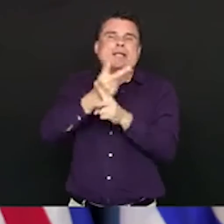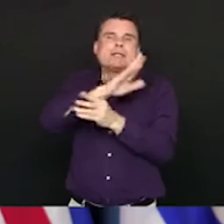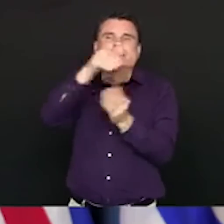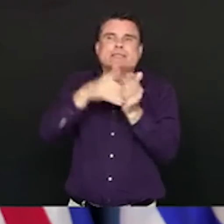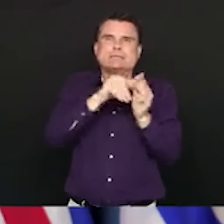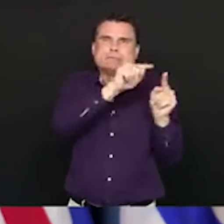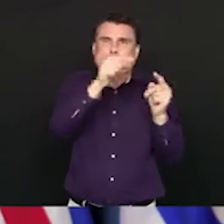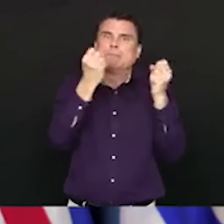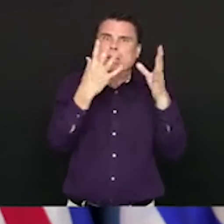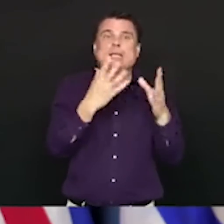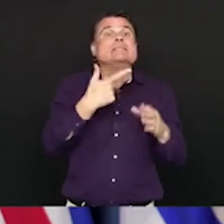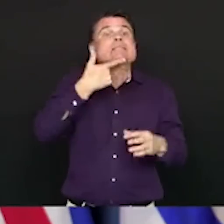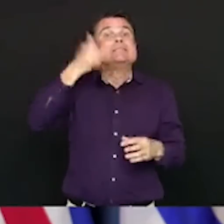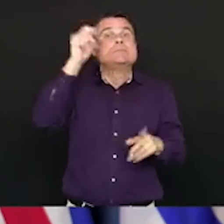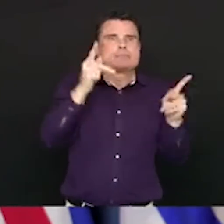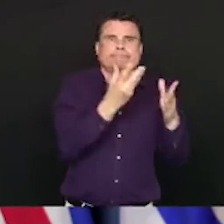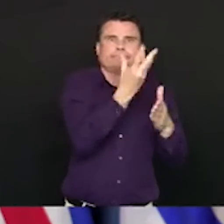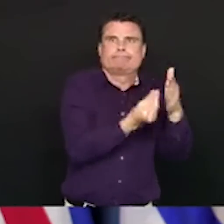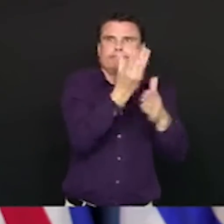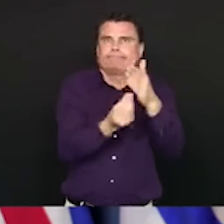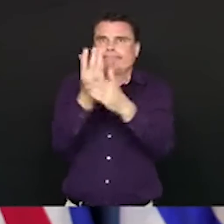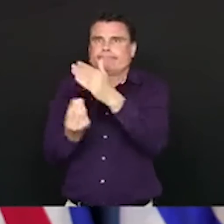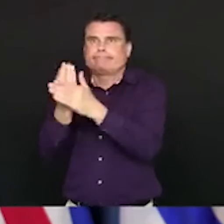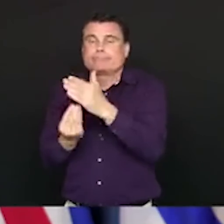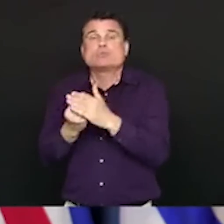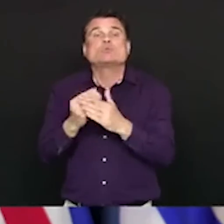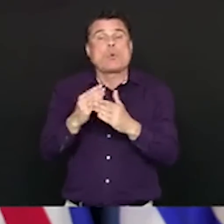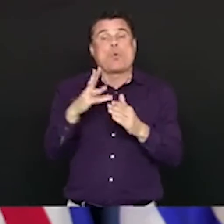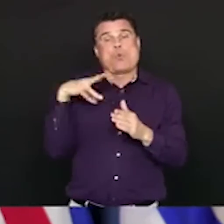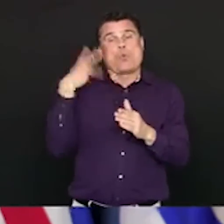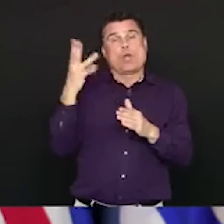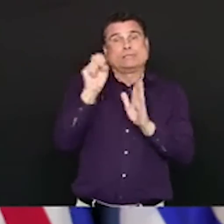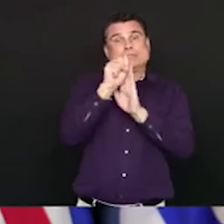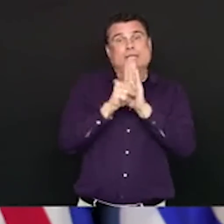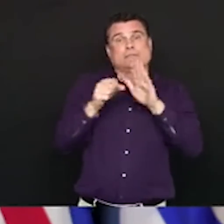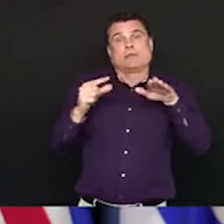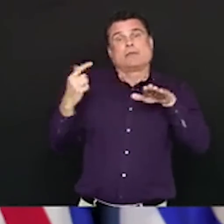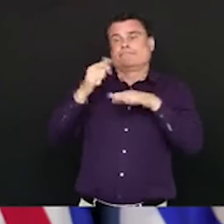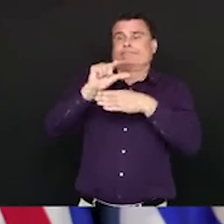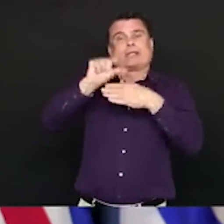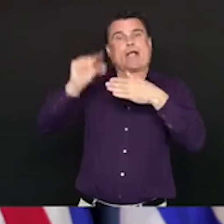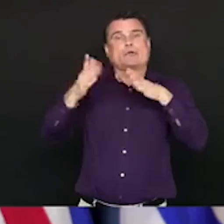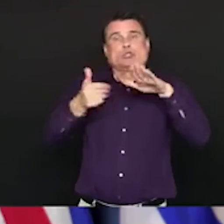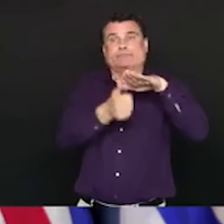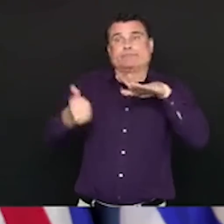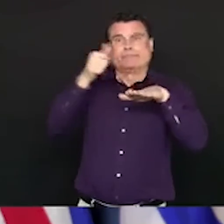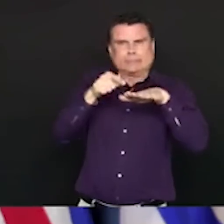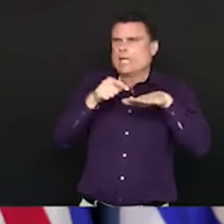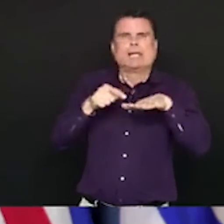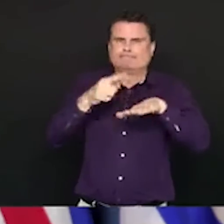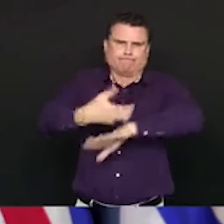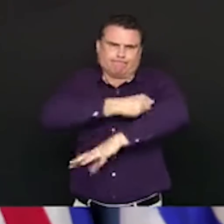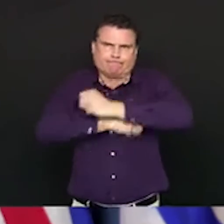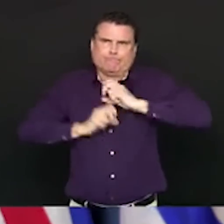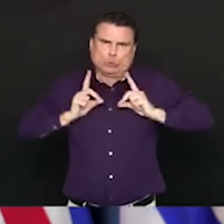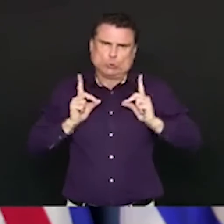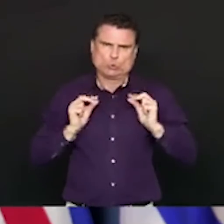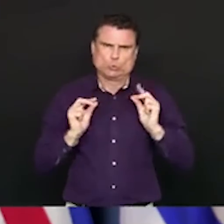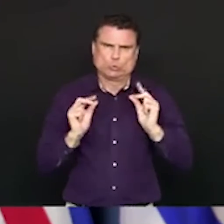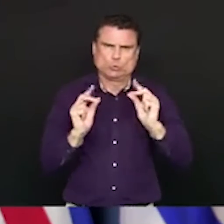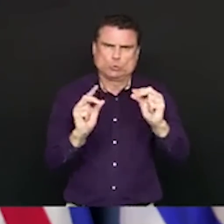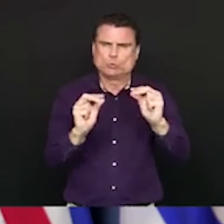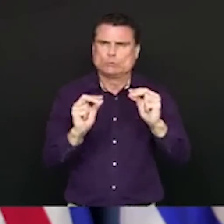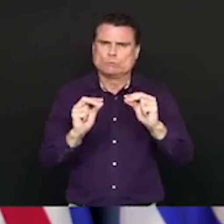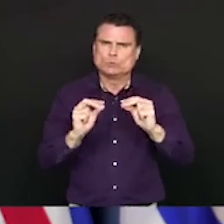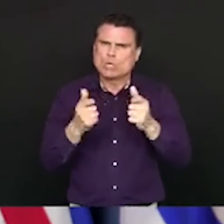it right away, again, working not just with British Columbia, but other neighbors. And we're seeing positive results there to the